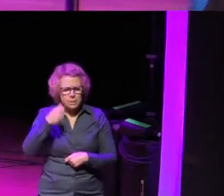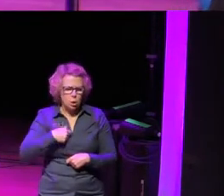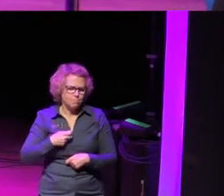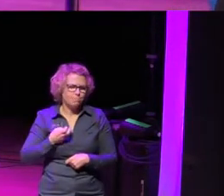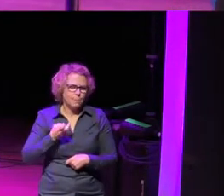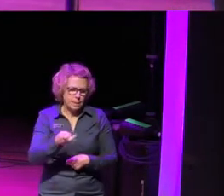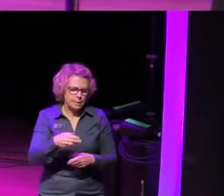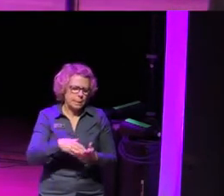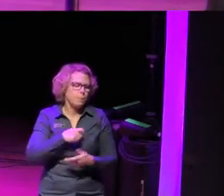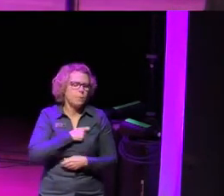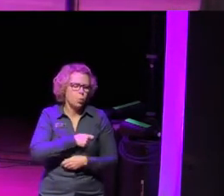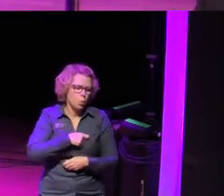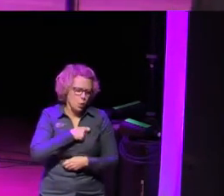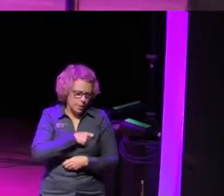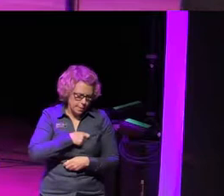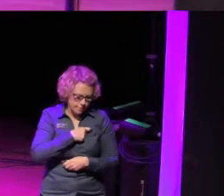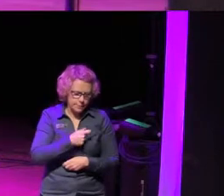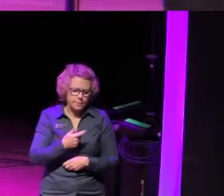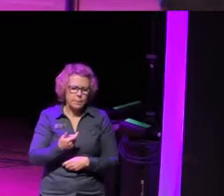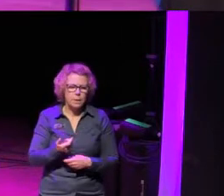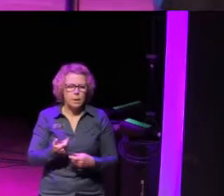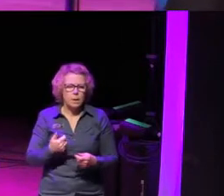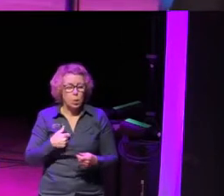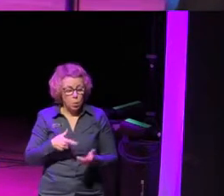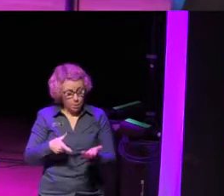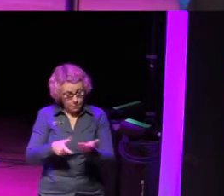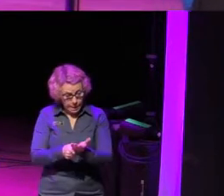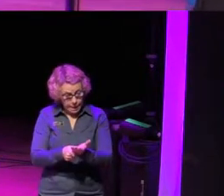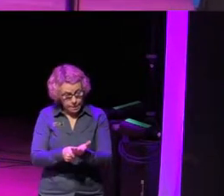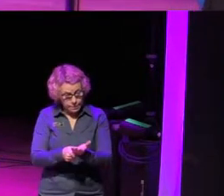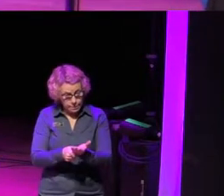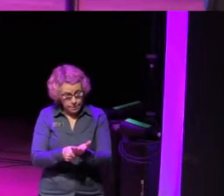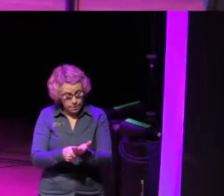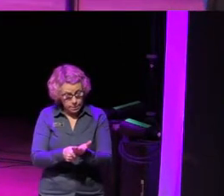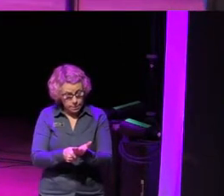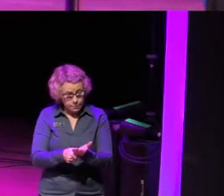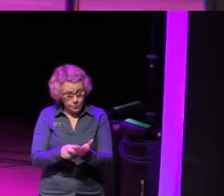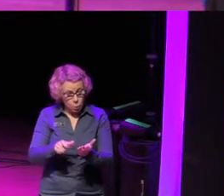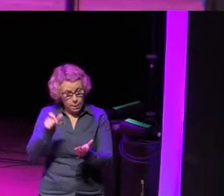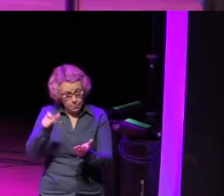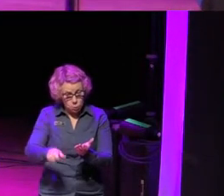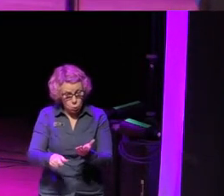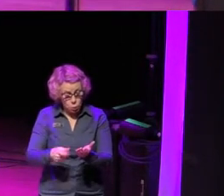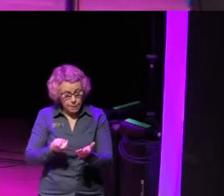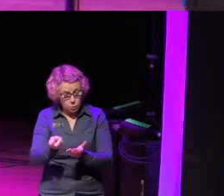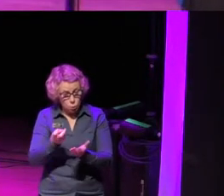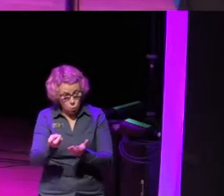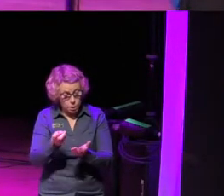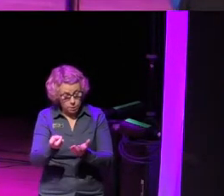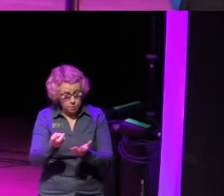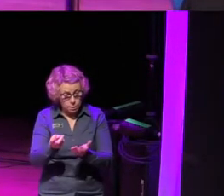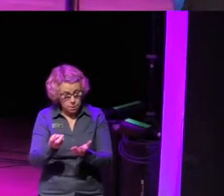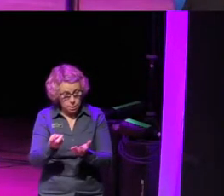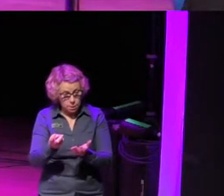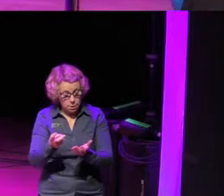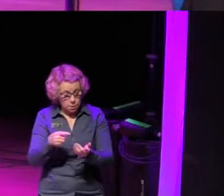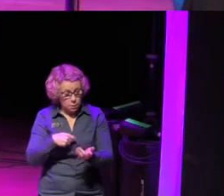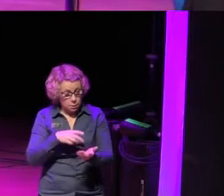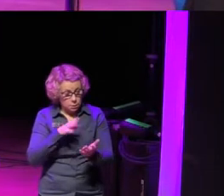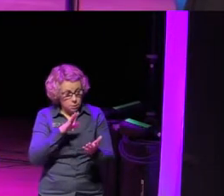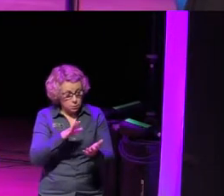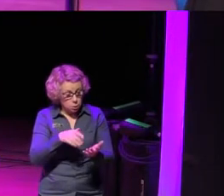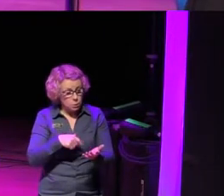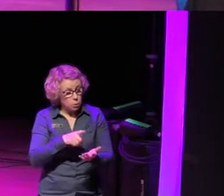and I had a ticket, and then the person in the train told me one stop before mine, your ticket ends